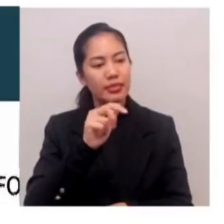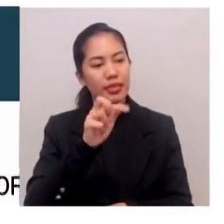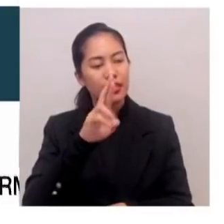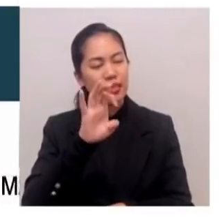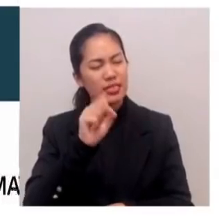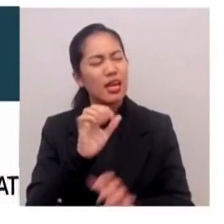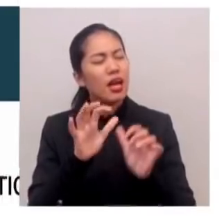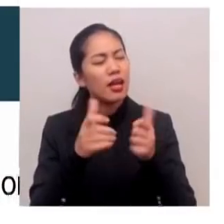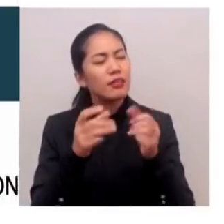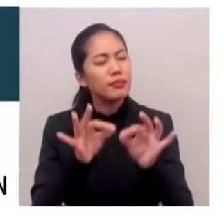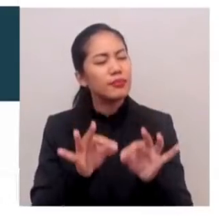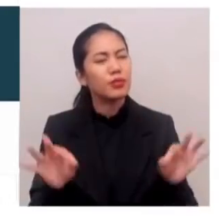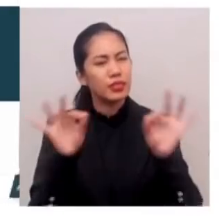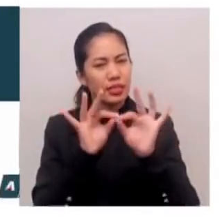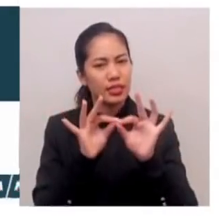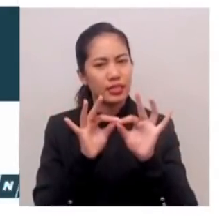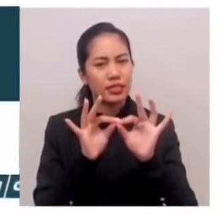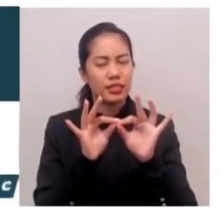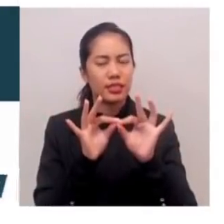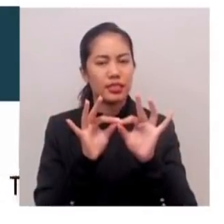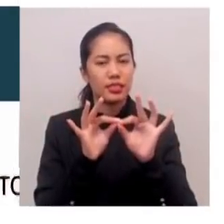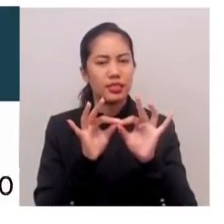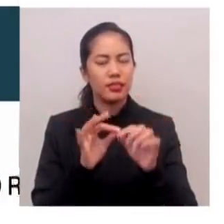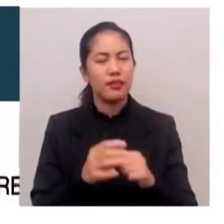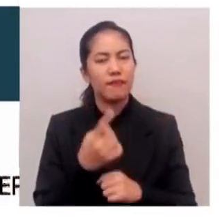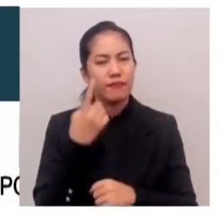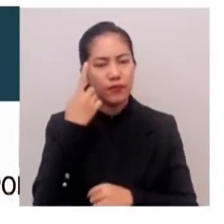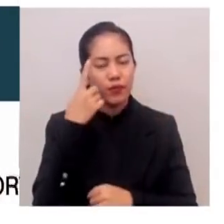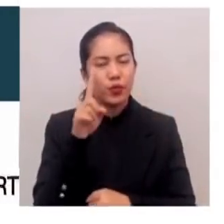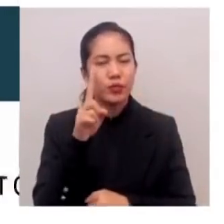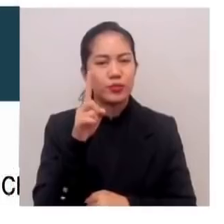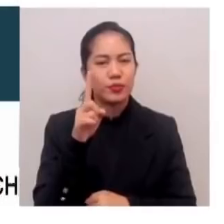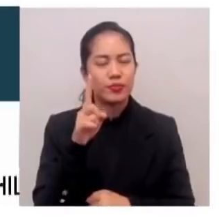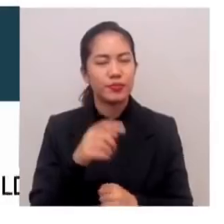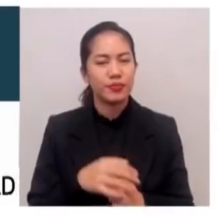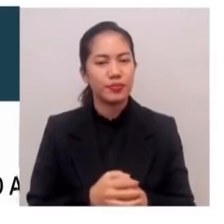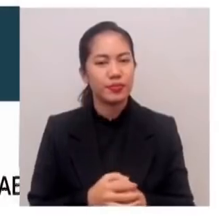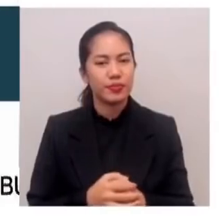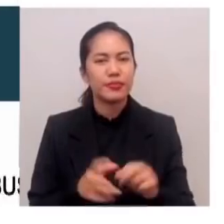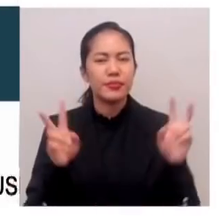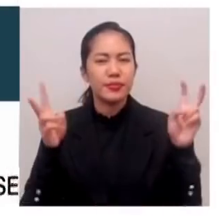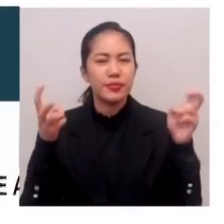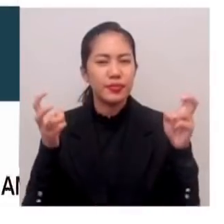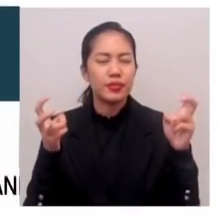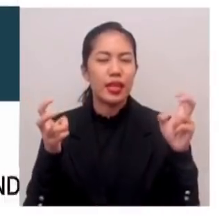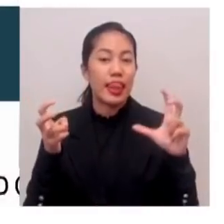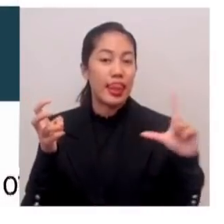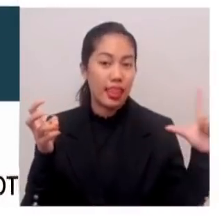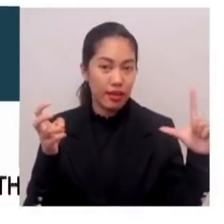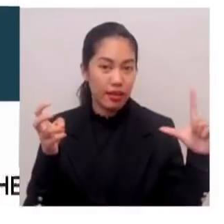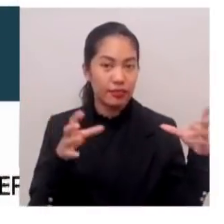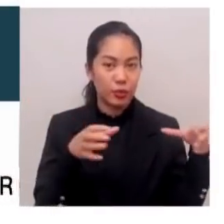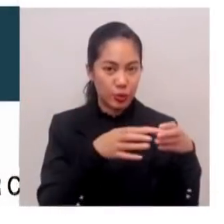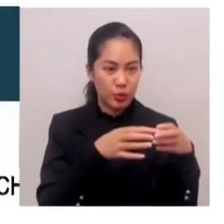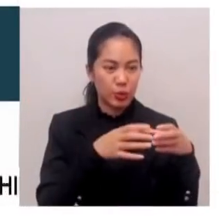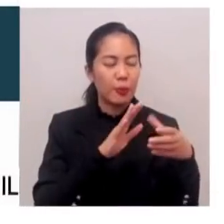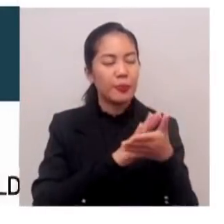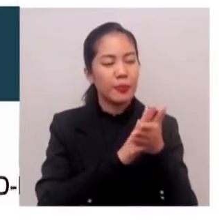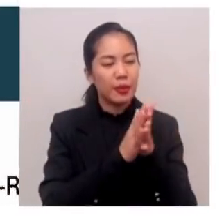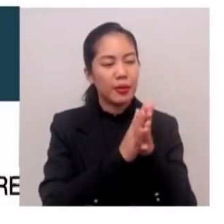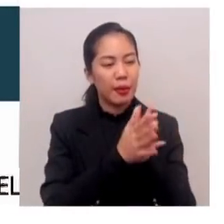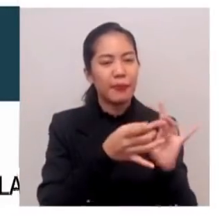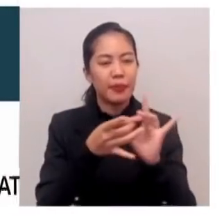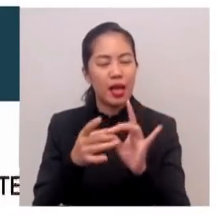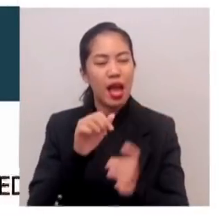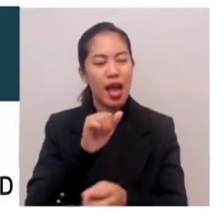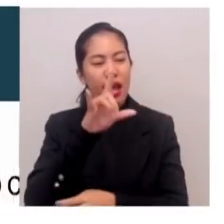or is it important, for the left to be allied with